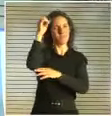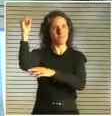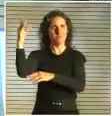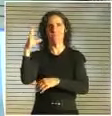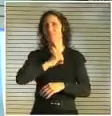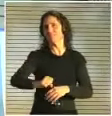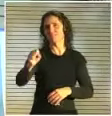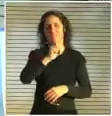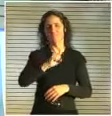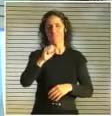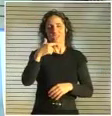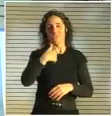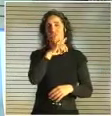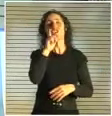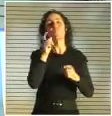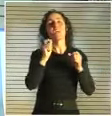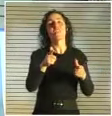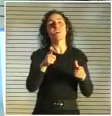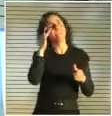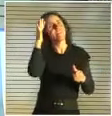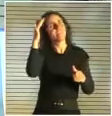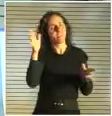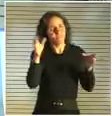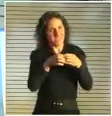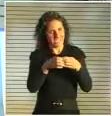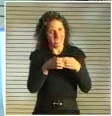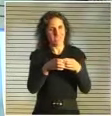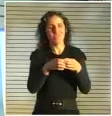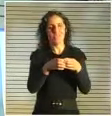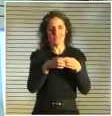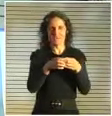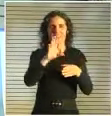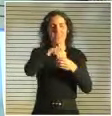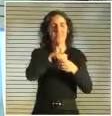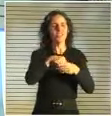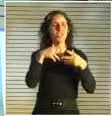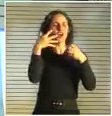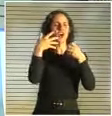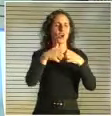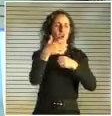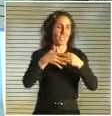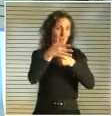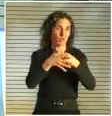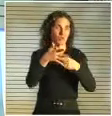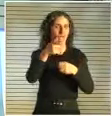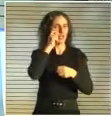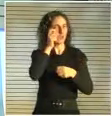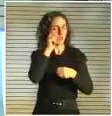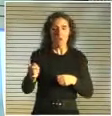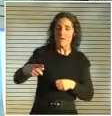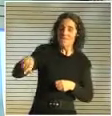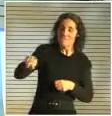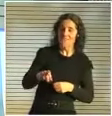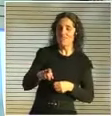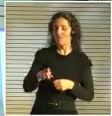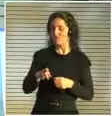in sustainability within the industry who, have shown that within their respective